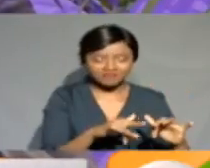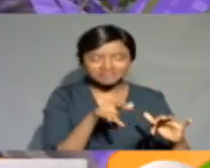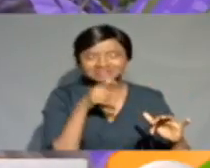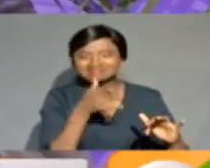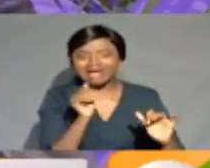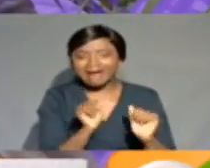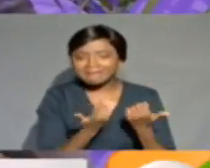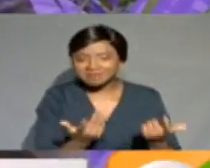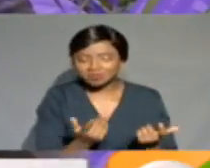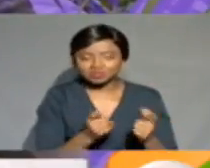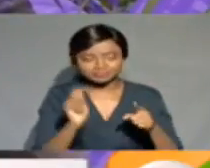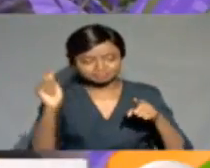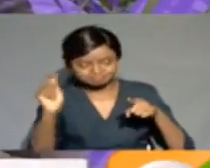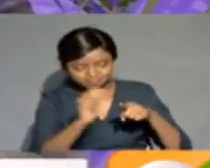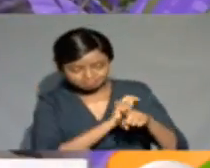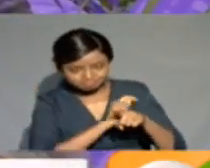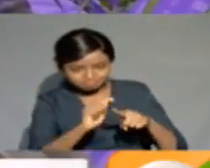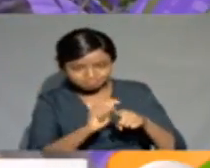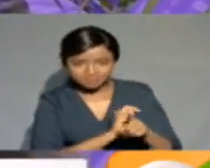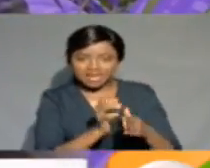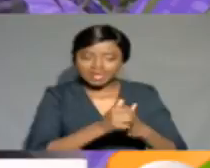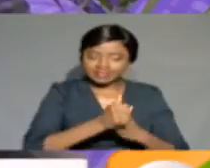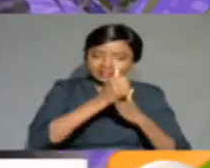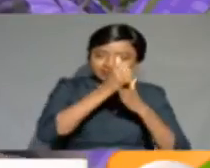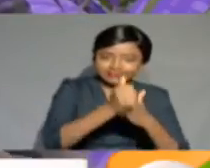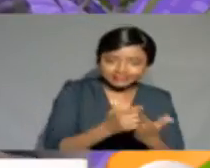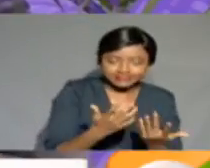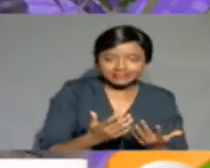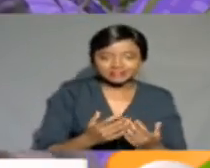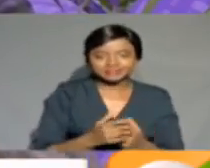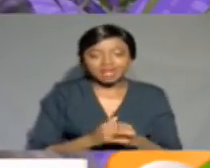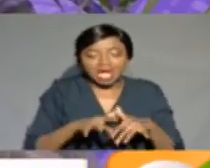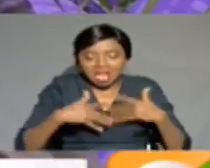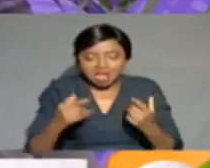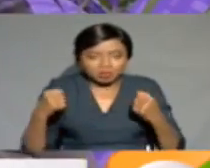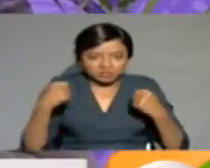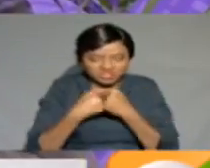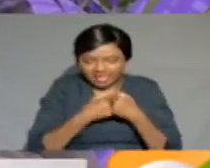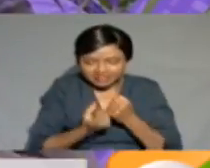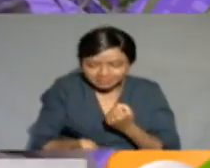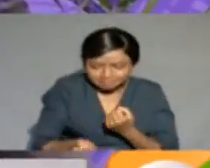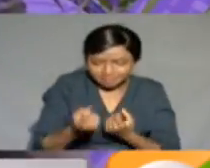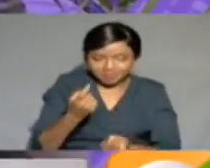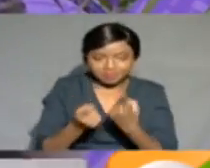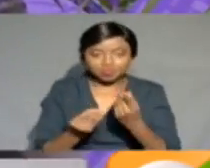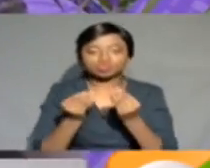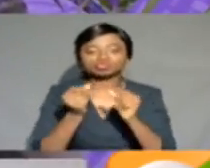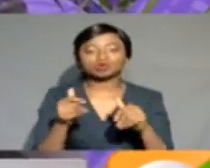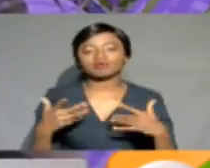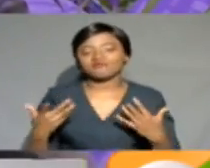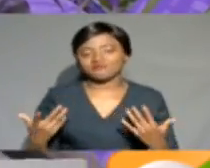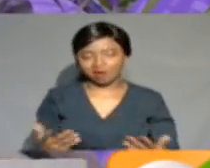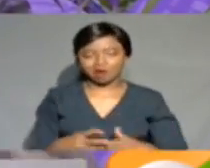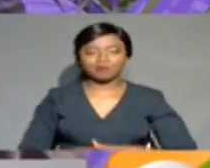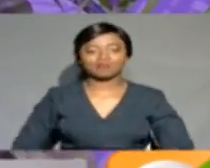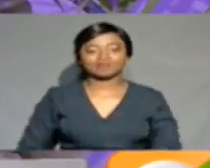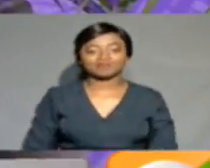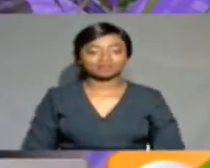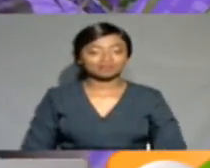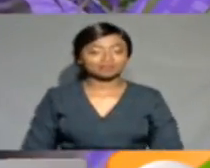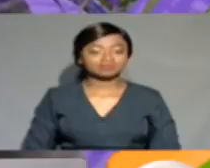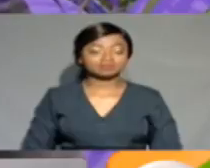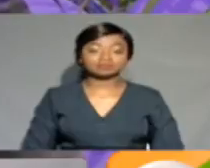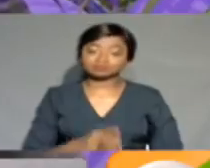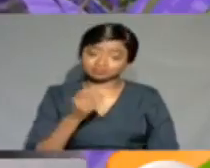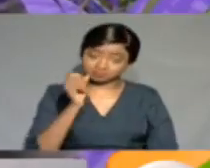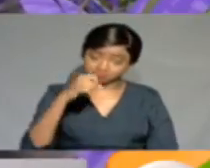through issues of leadership and how to handle challenges that come with the leadership and their own performance. All right. Yes, the